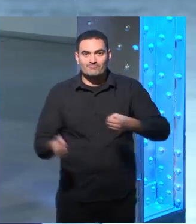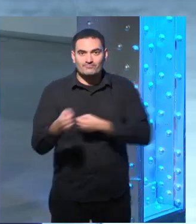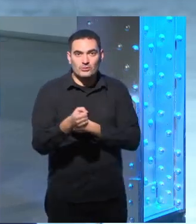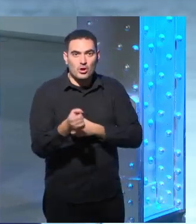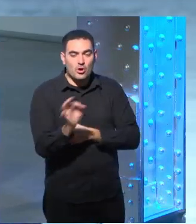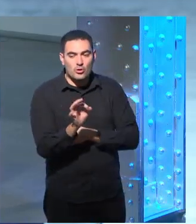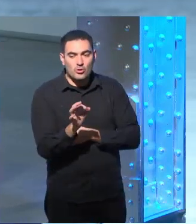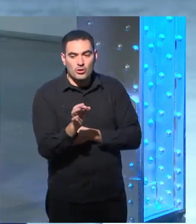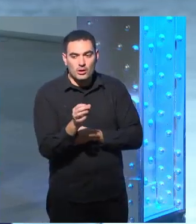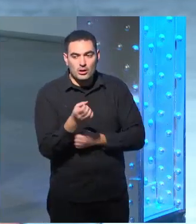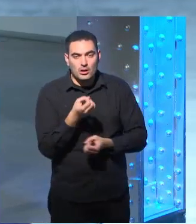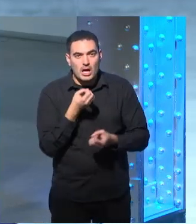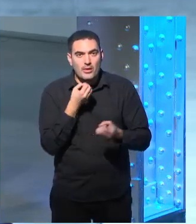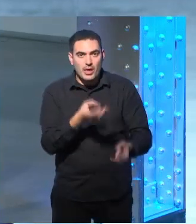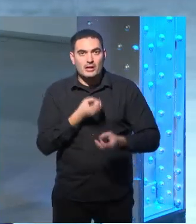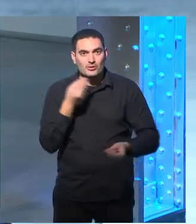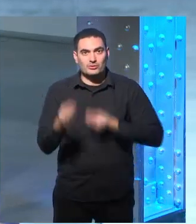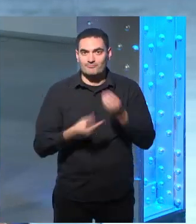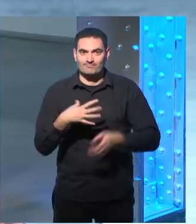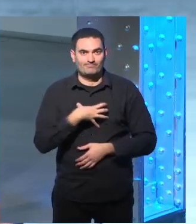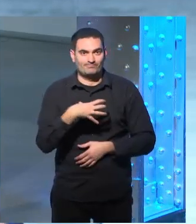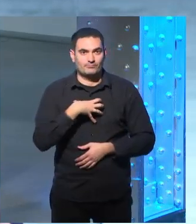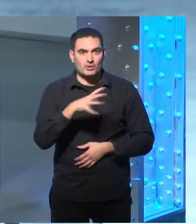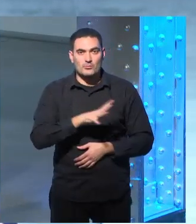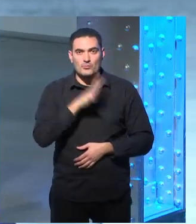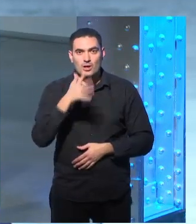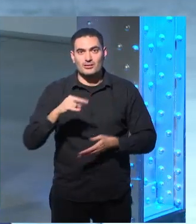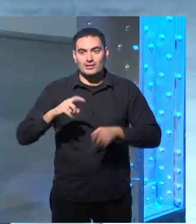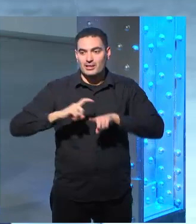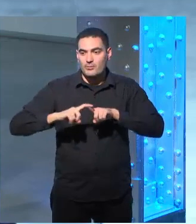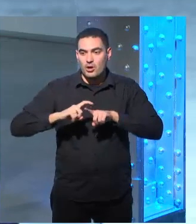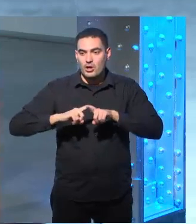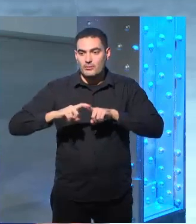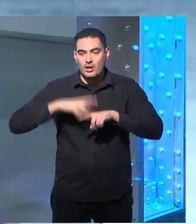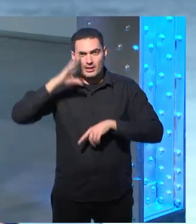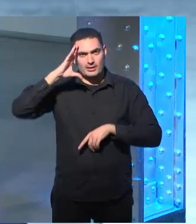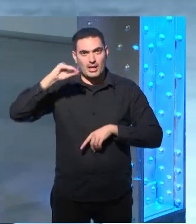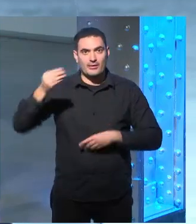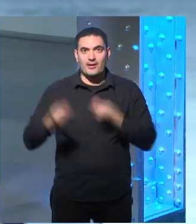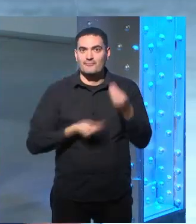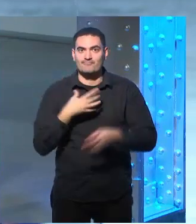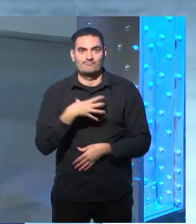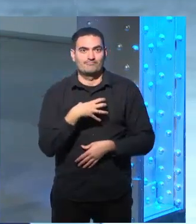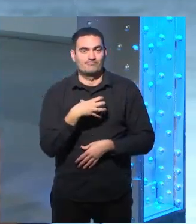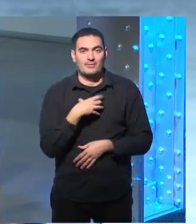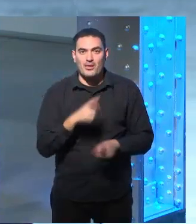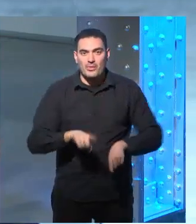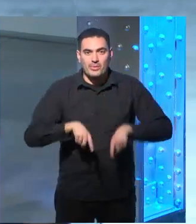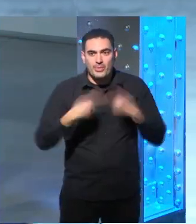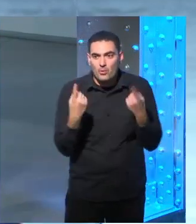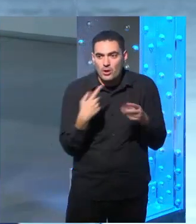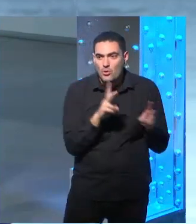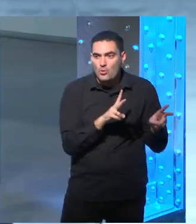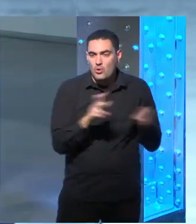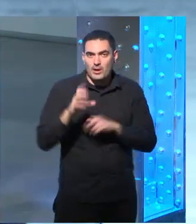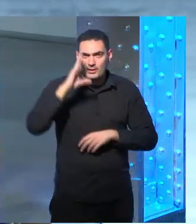extrapolate or use those data, because we cannot give the computer that type of intelligence that he will need, although he